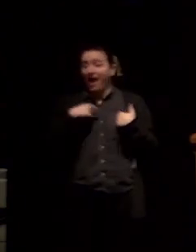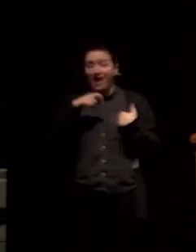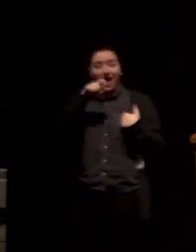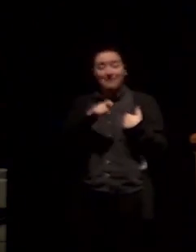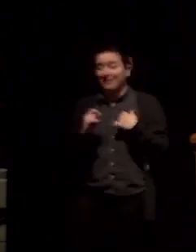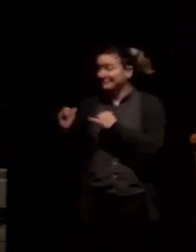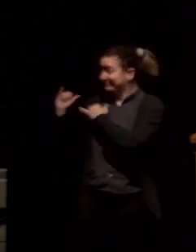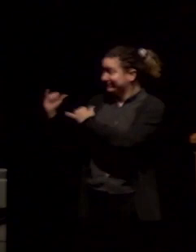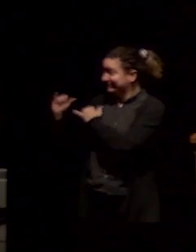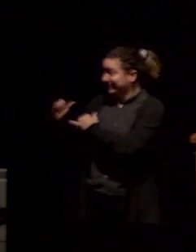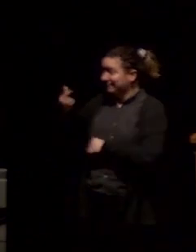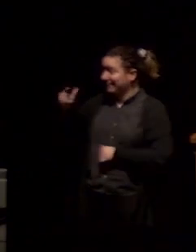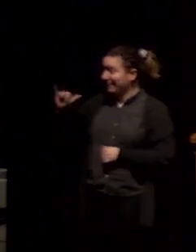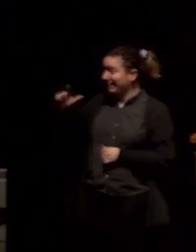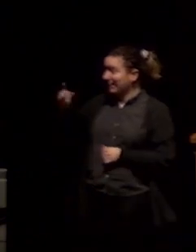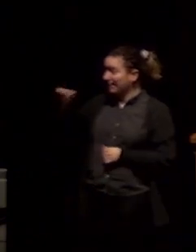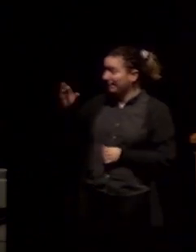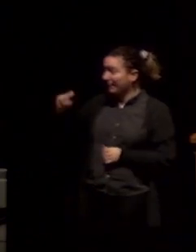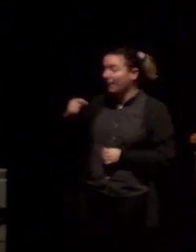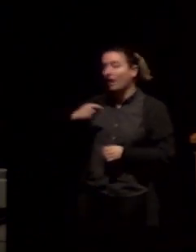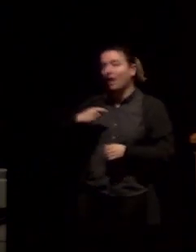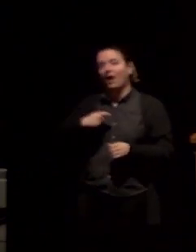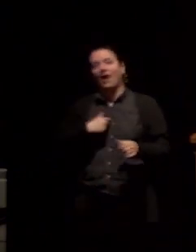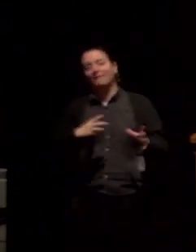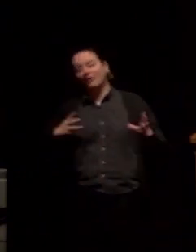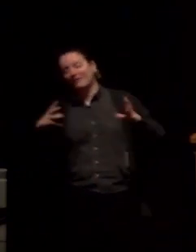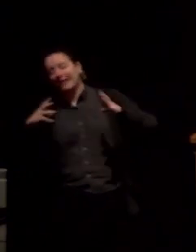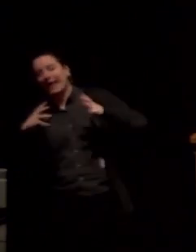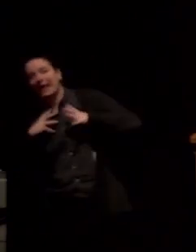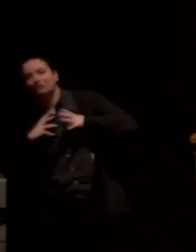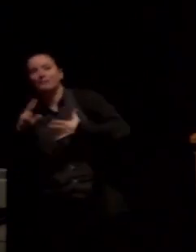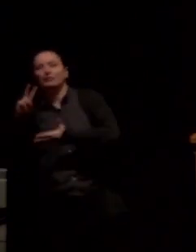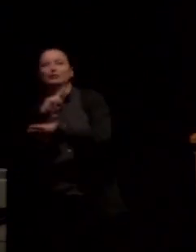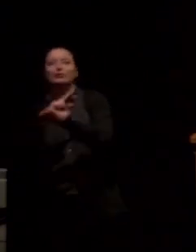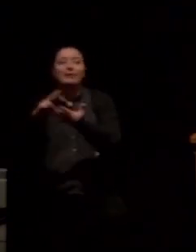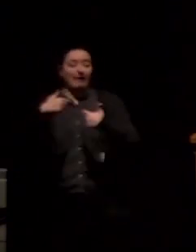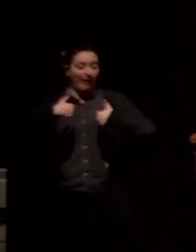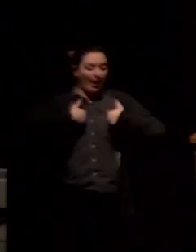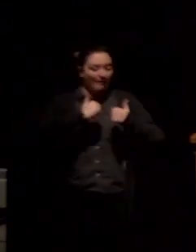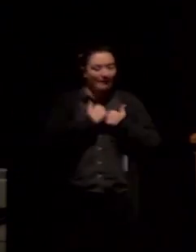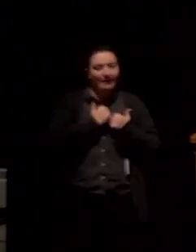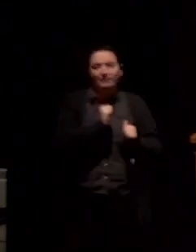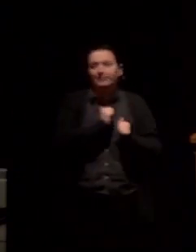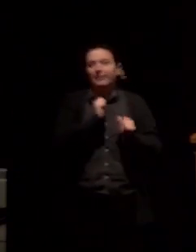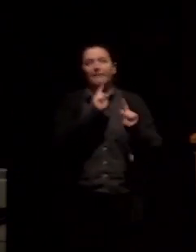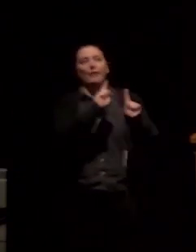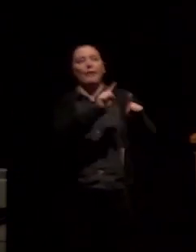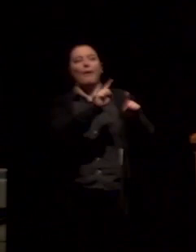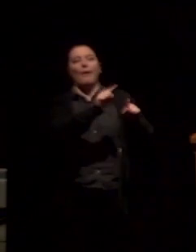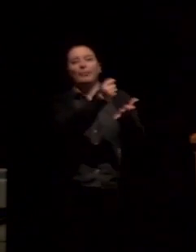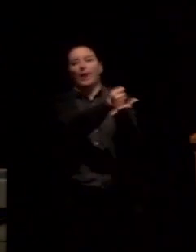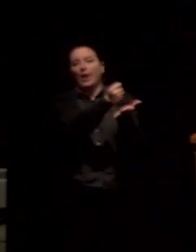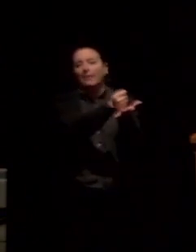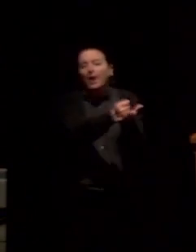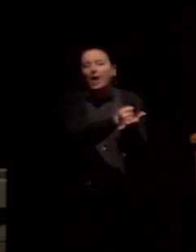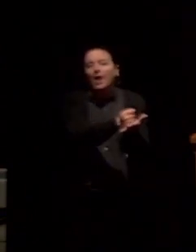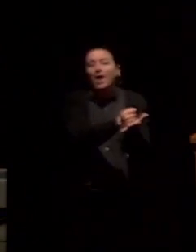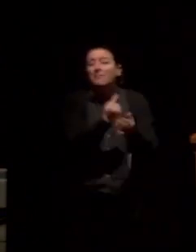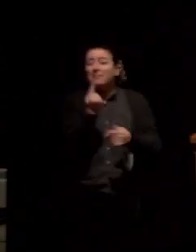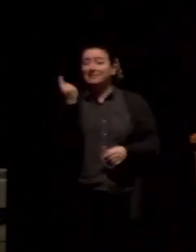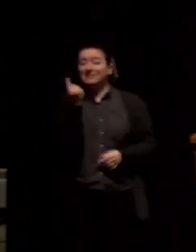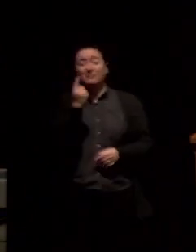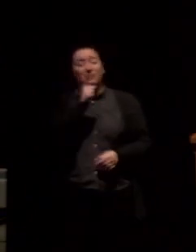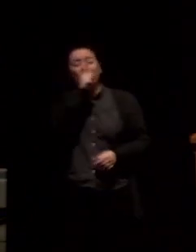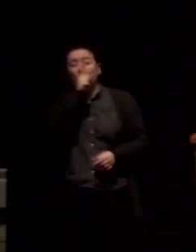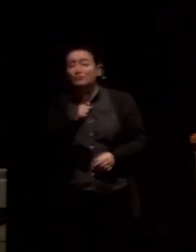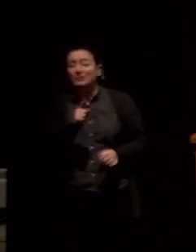getting out. I have a therapist, getting in nature and self-care, but one of the things that really keeps me going is just coming to